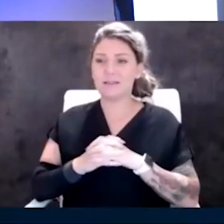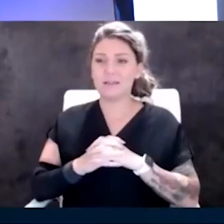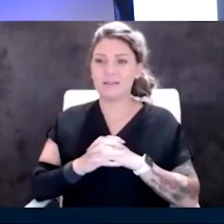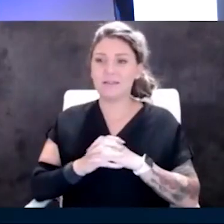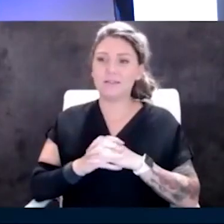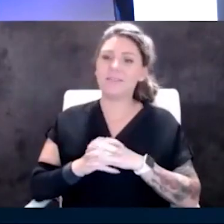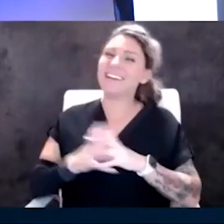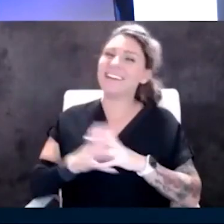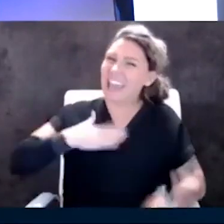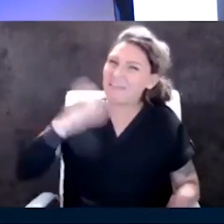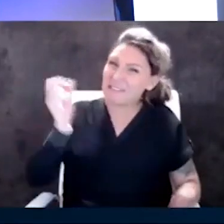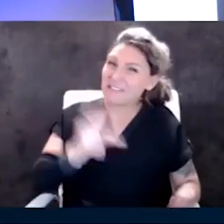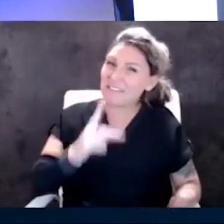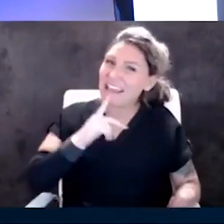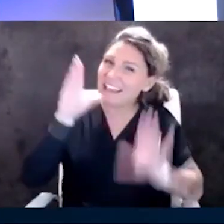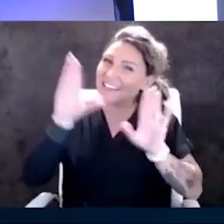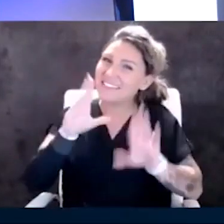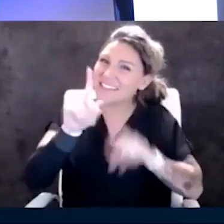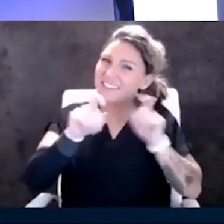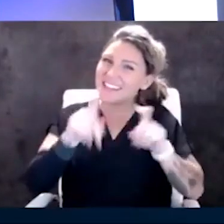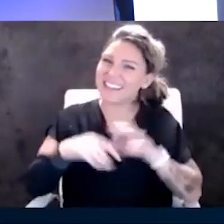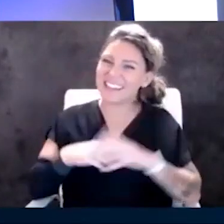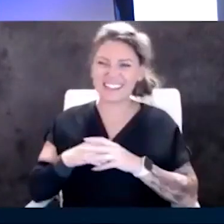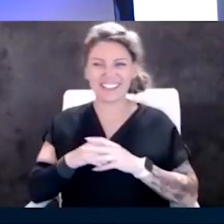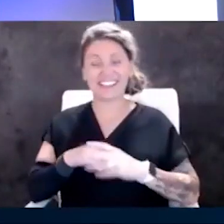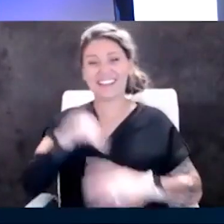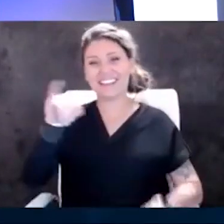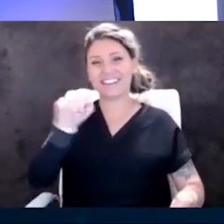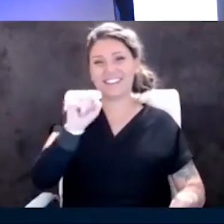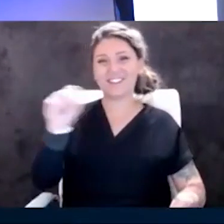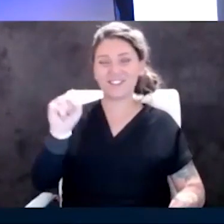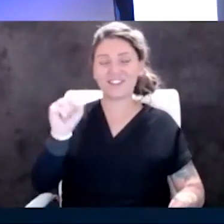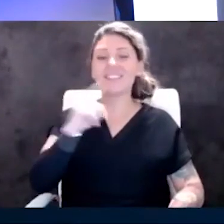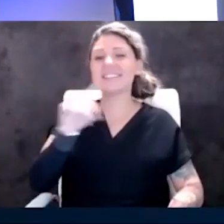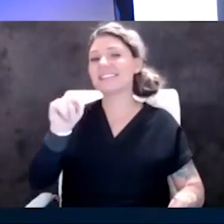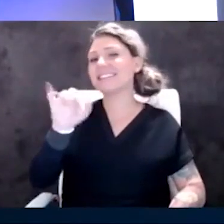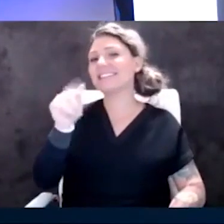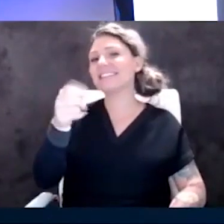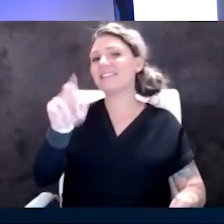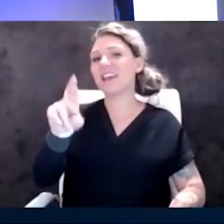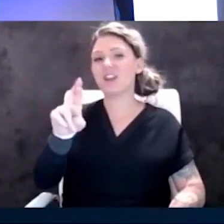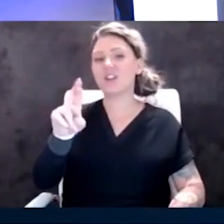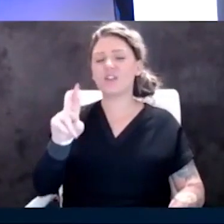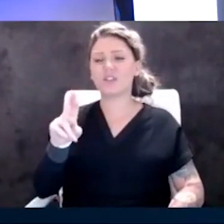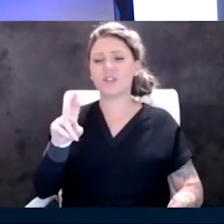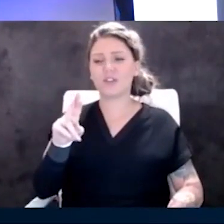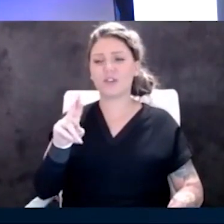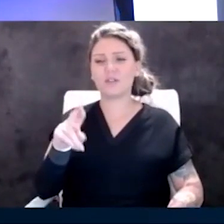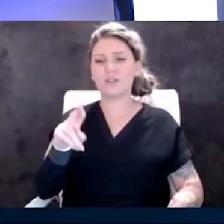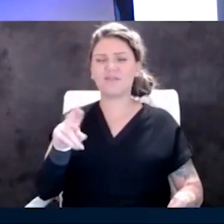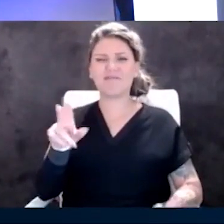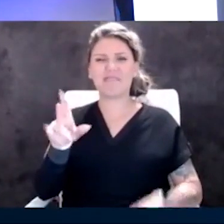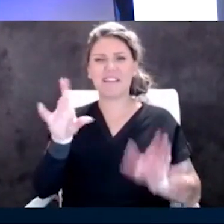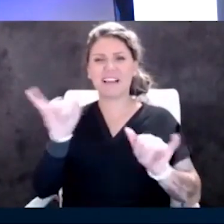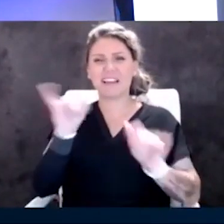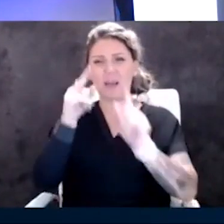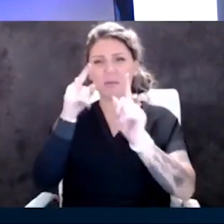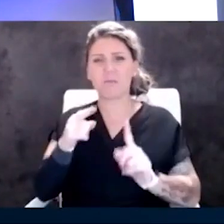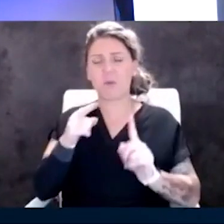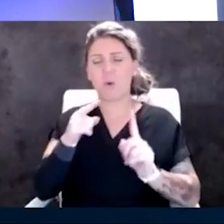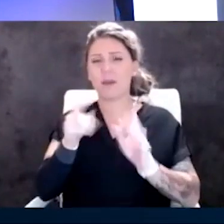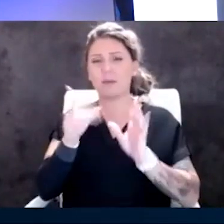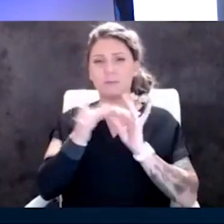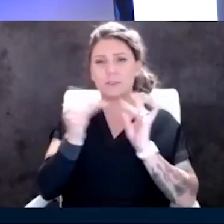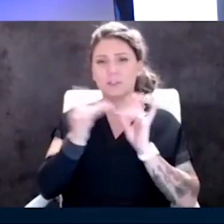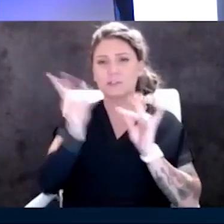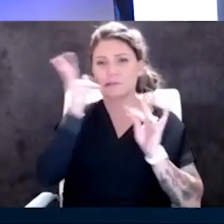like awesome. that. Yeah. Right, Jess, what else we got? Taylor wants to know, it says, a common point I hear raised is that if the vaccine